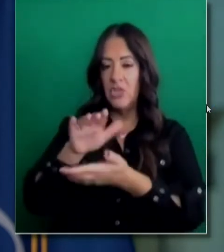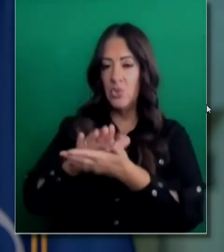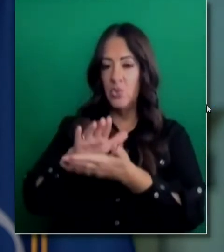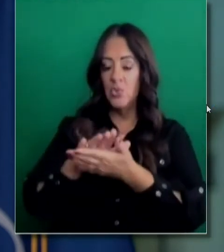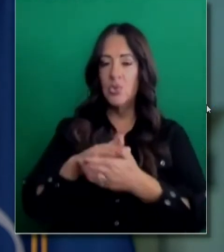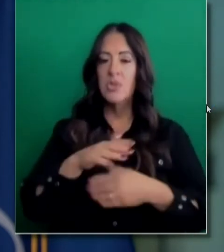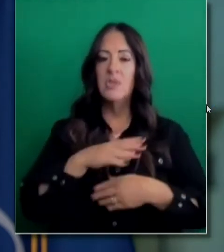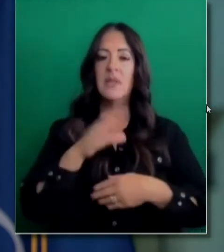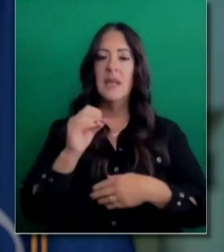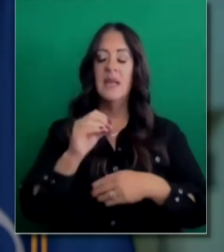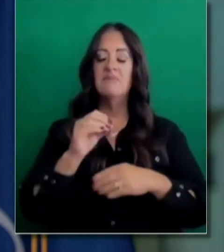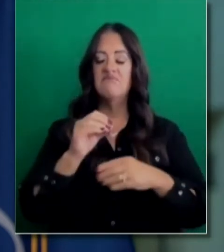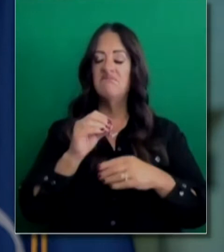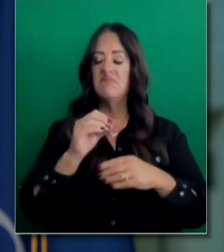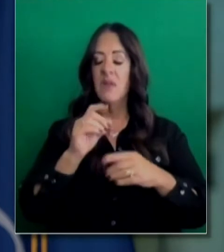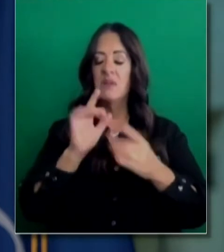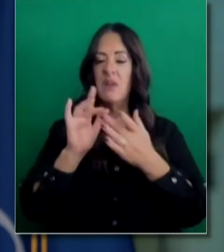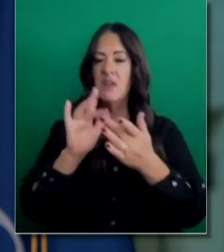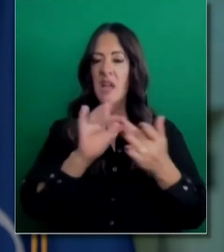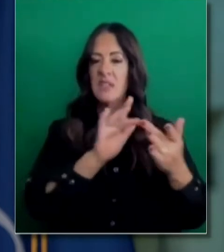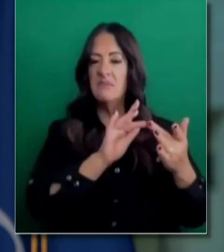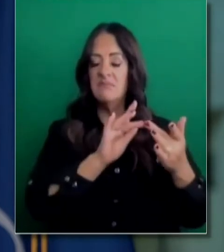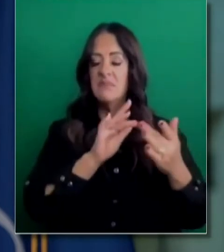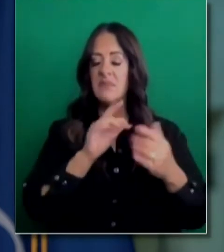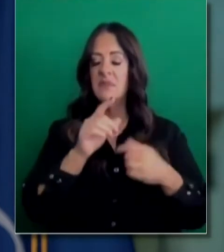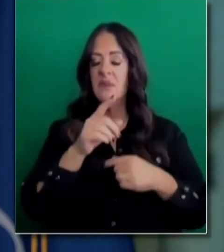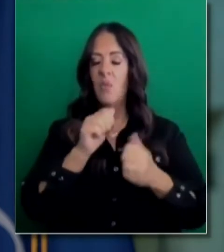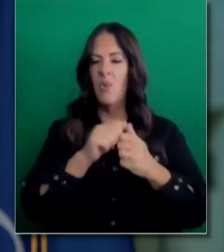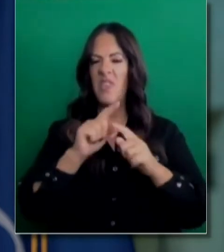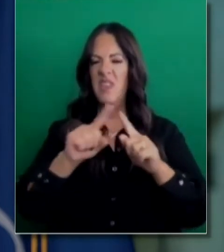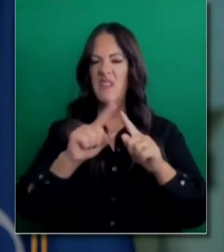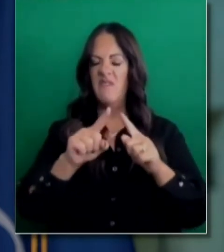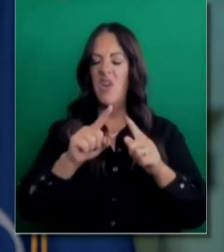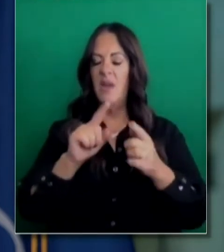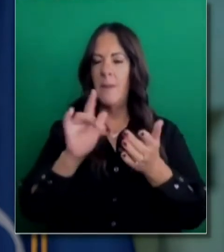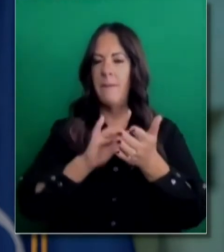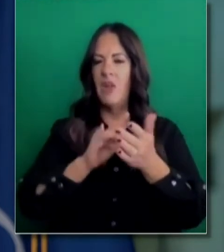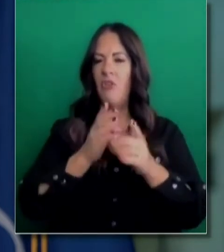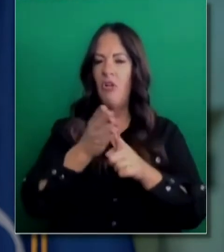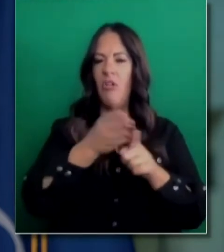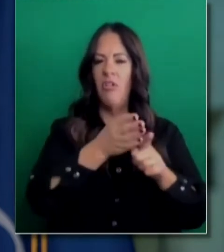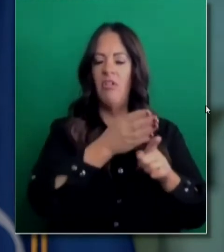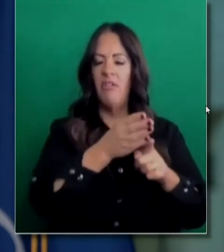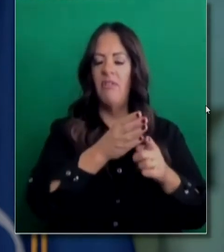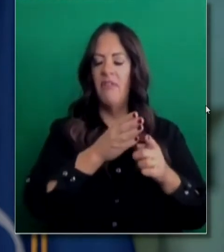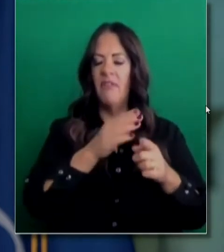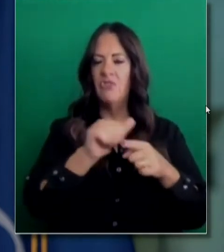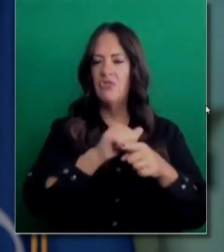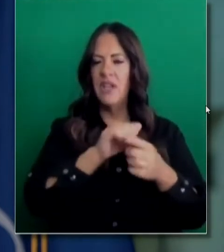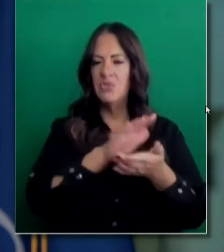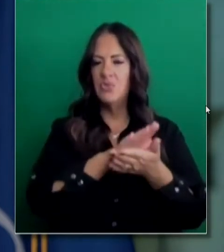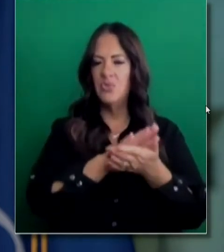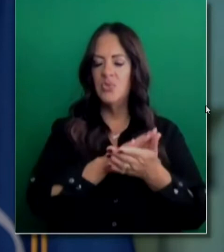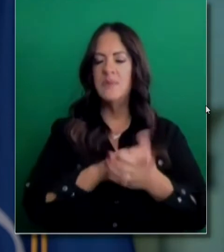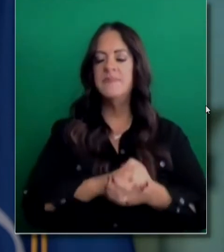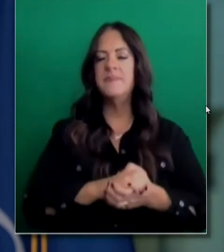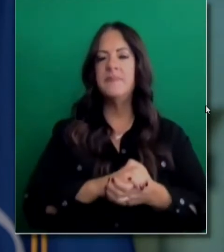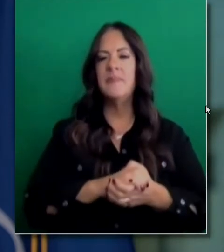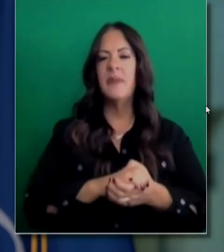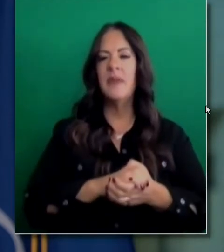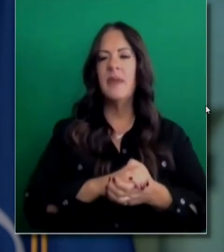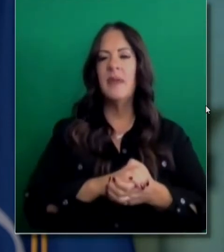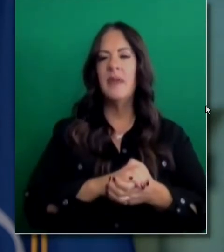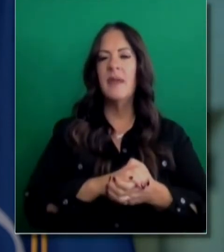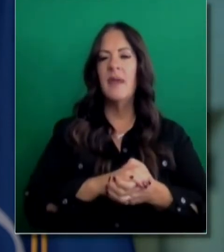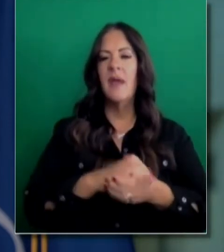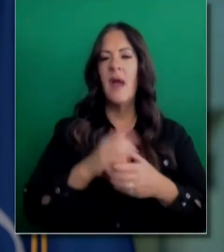engaging them in terms of the vaccination protocols moving forward. I want to just distinguish, and I'm going to turn this over to Yolanda and Dr. Galley to talk